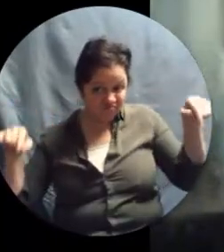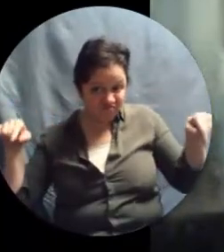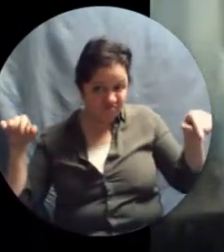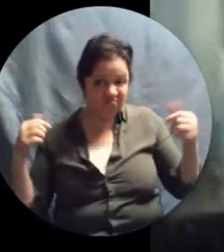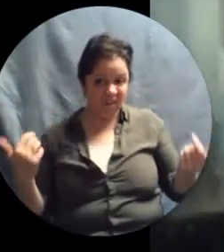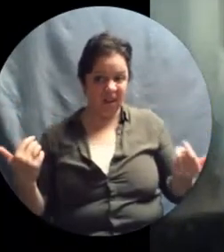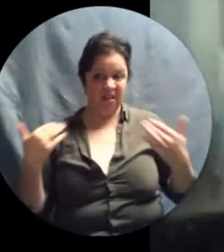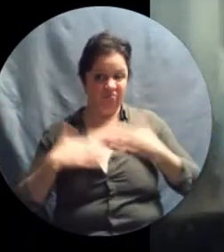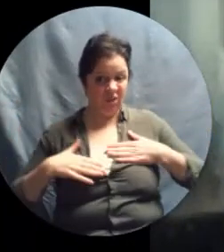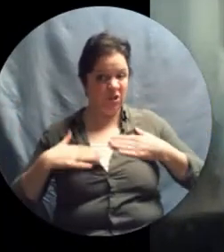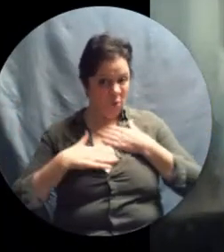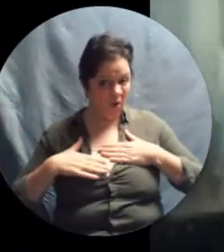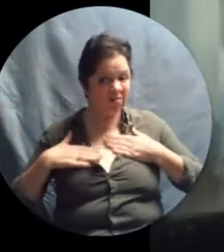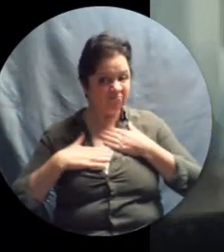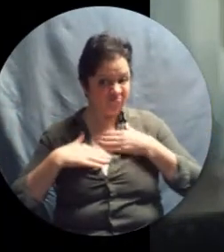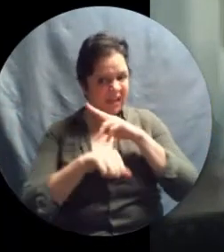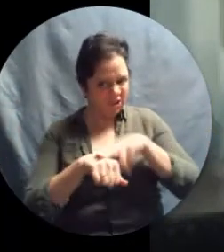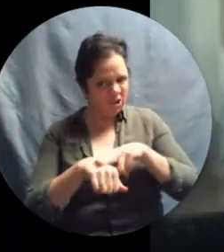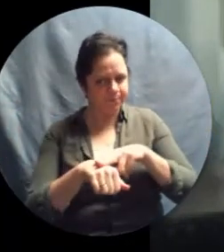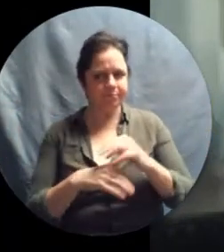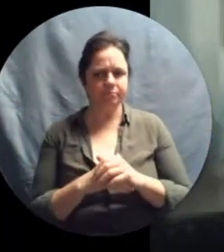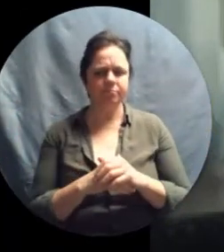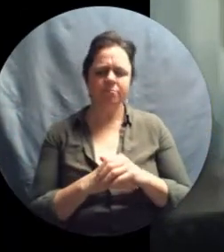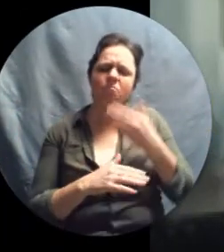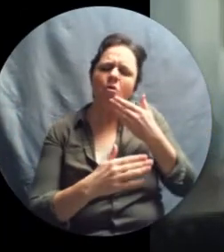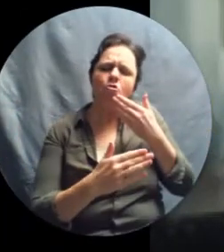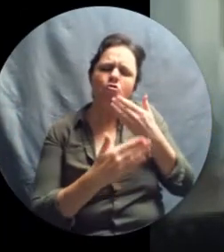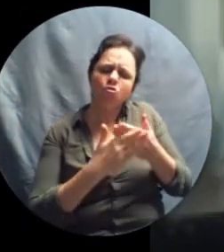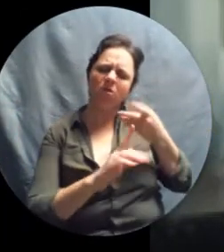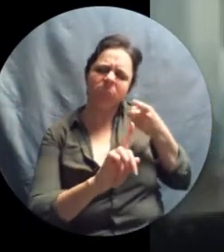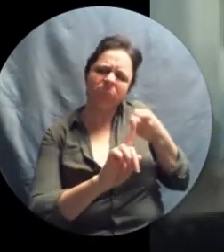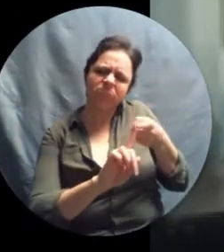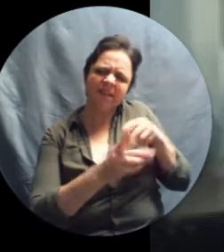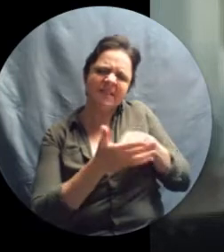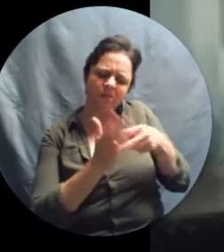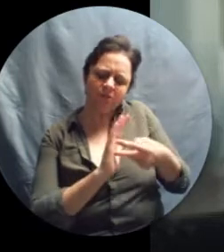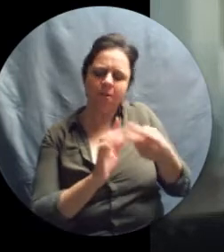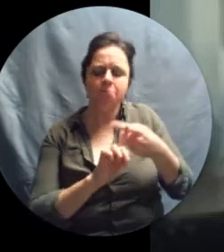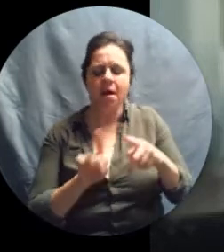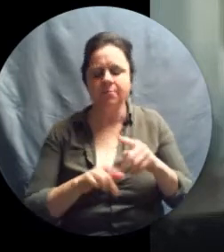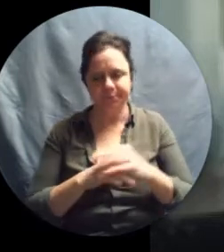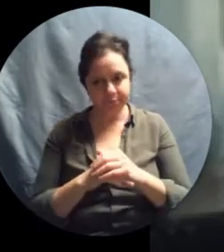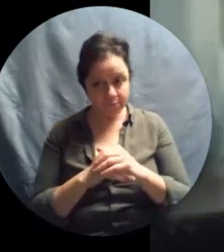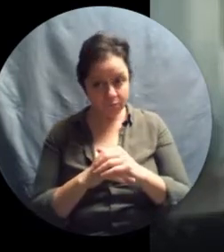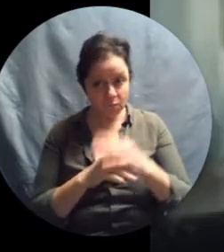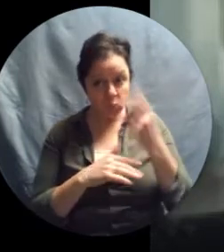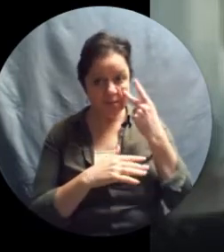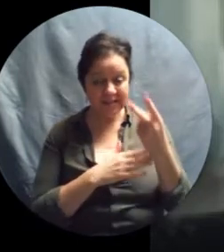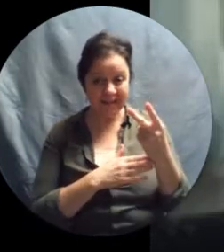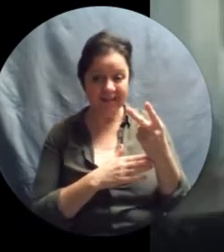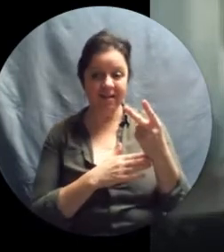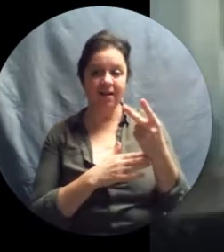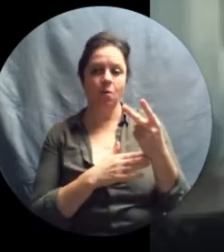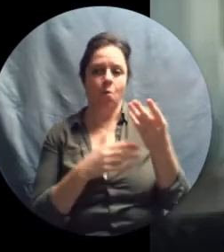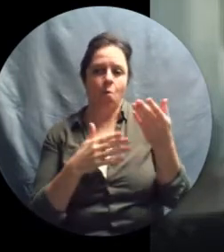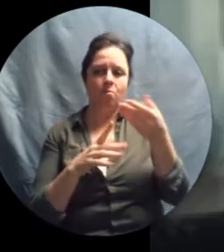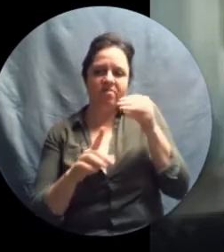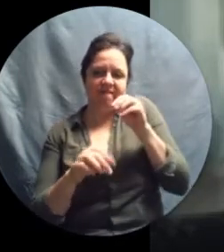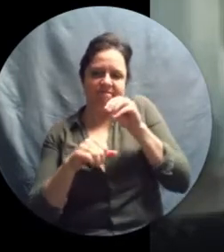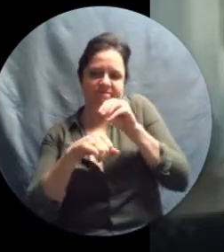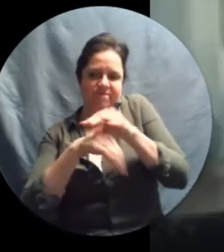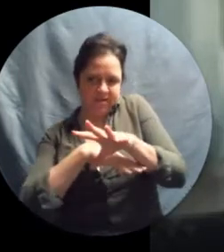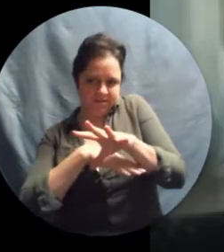idea, or at least it had good intentions when it was developed. But as we'll see, the habitat fragmentation has some pretty